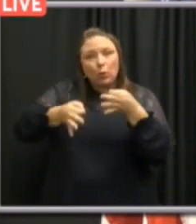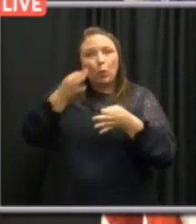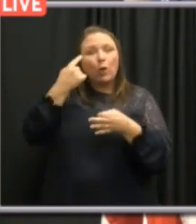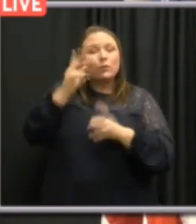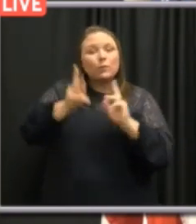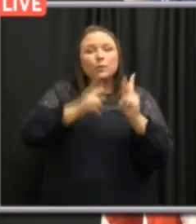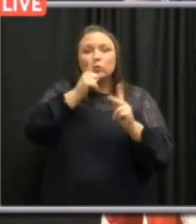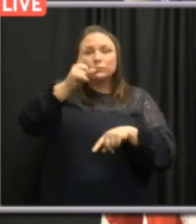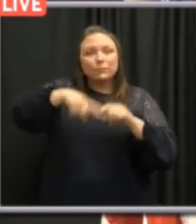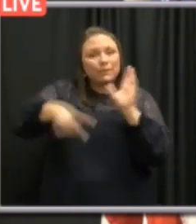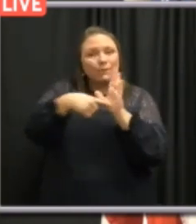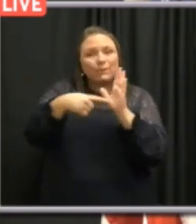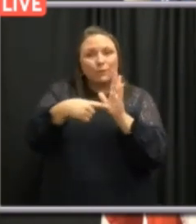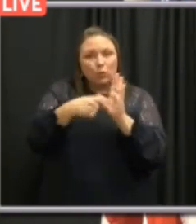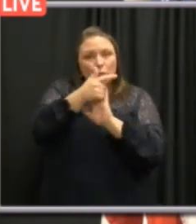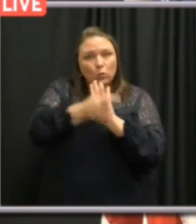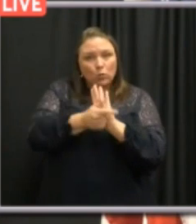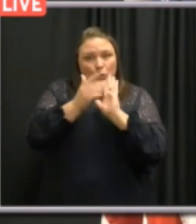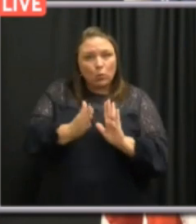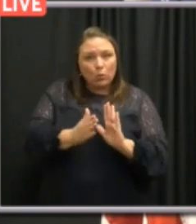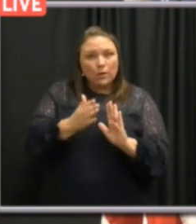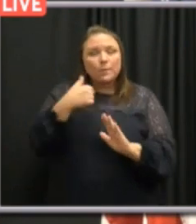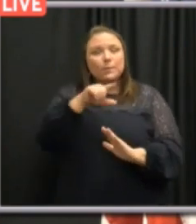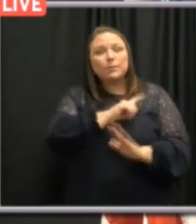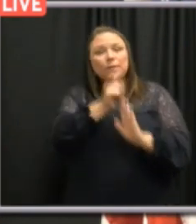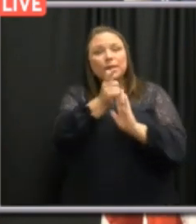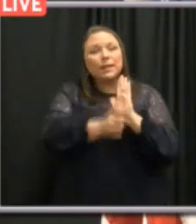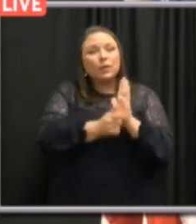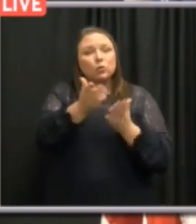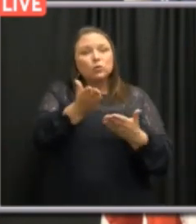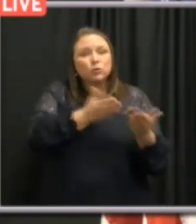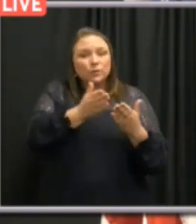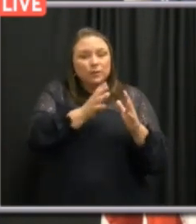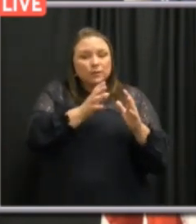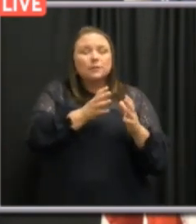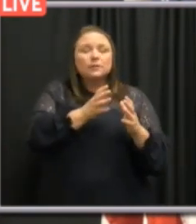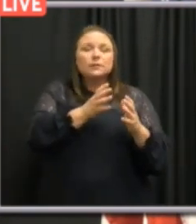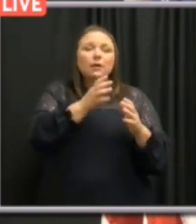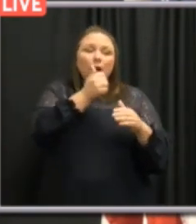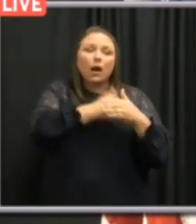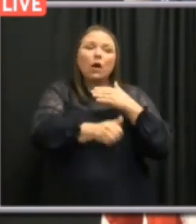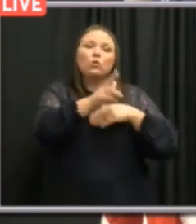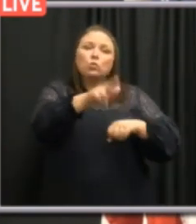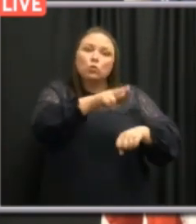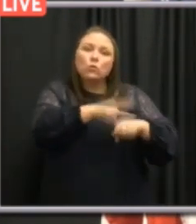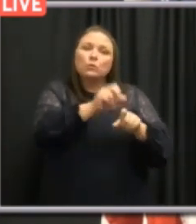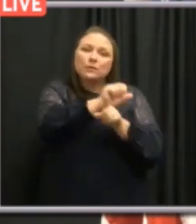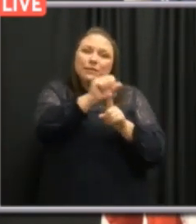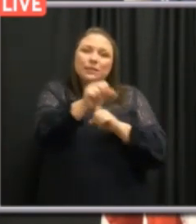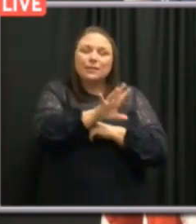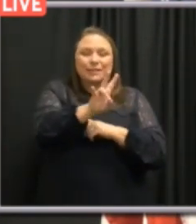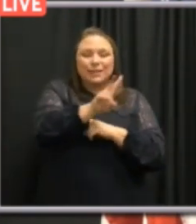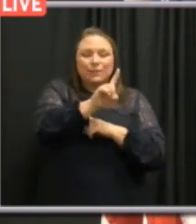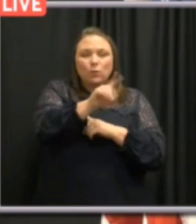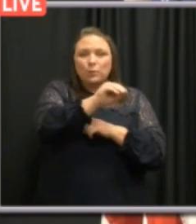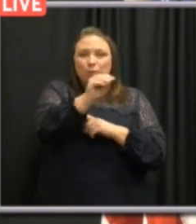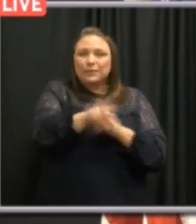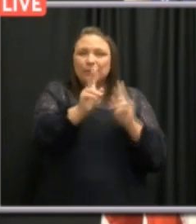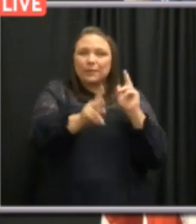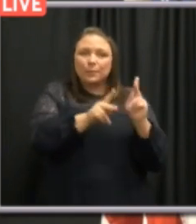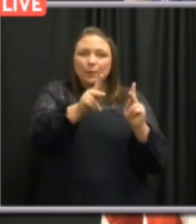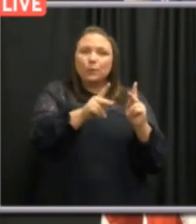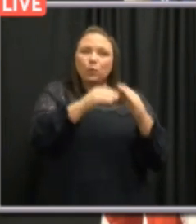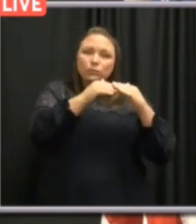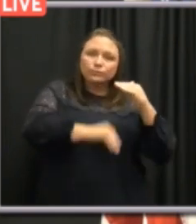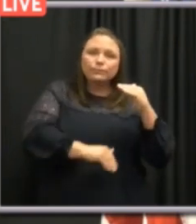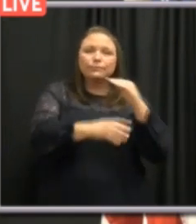an attorney. According to the Legal Services Corporation, under normal circumstances, 71% of low-income